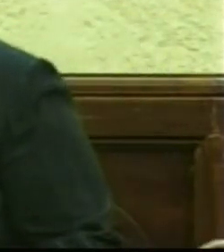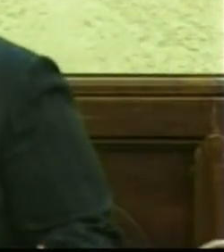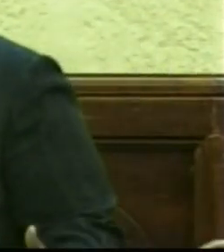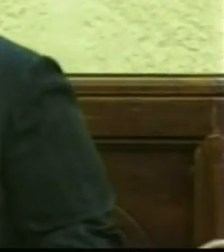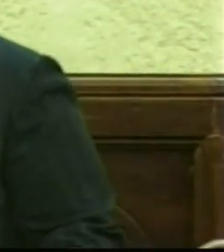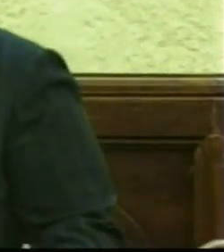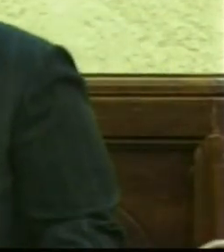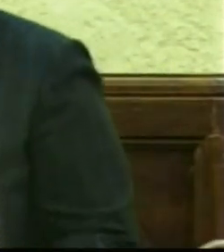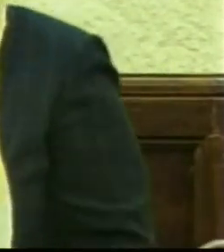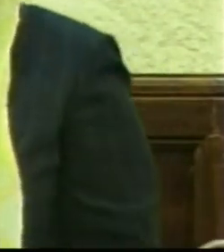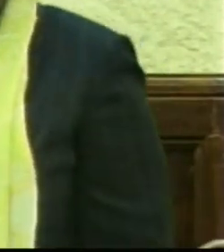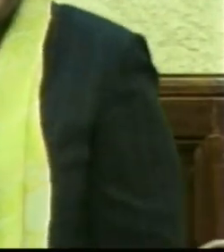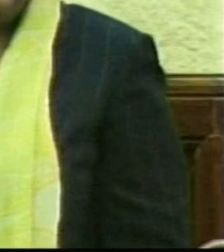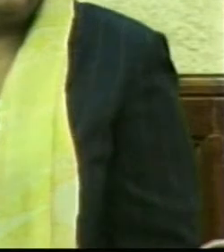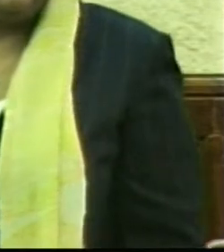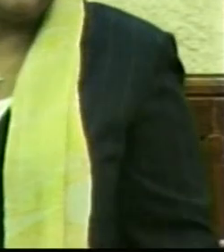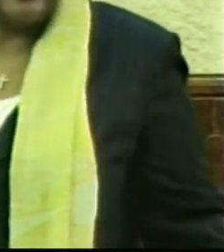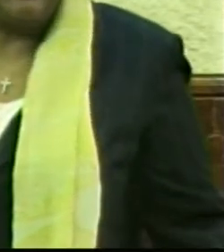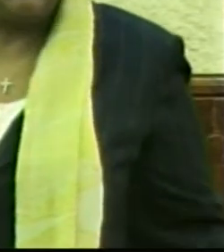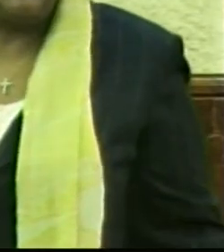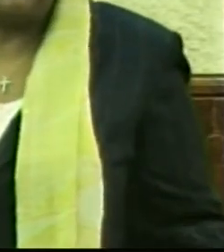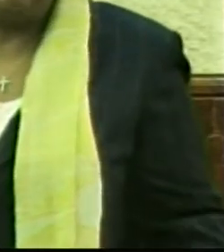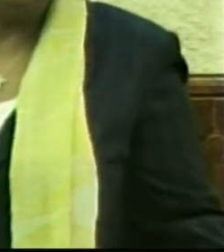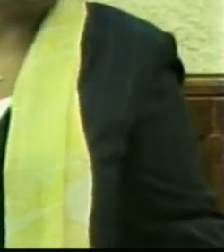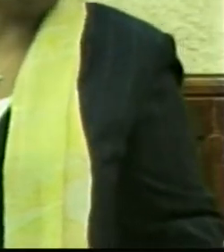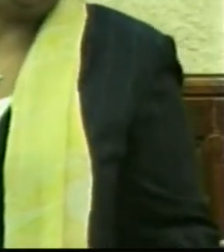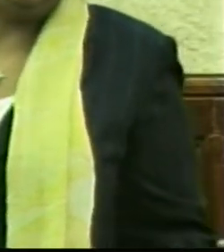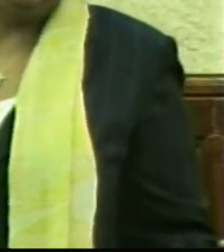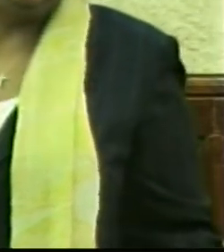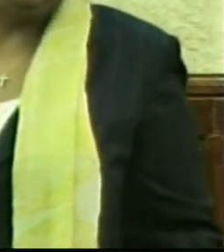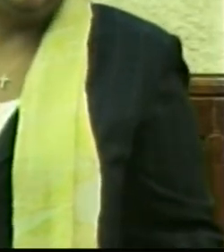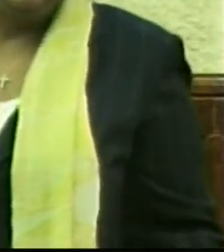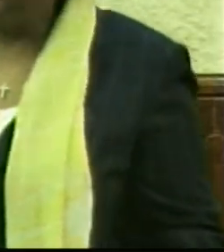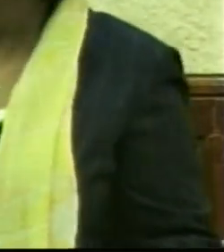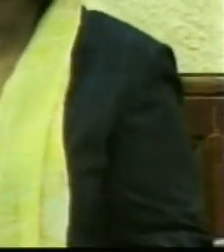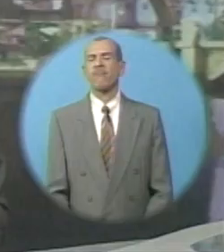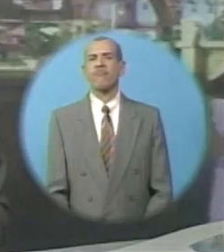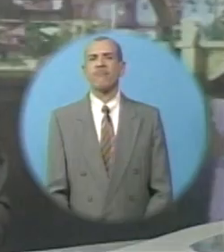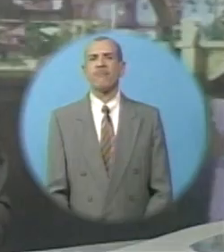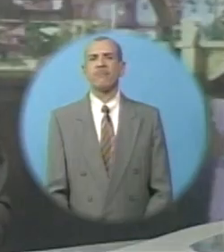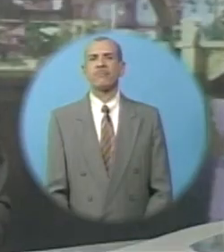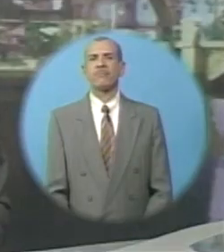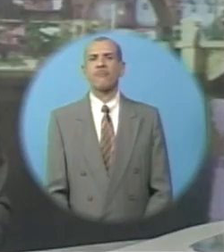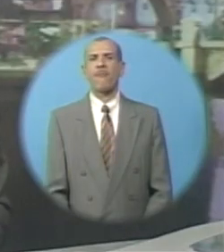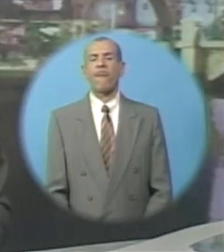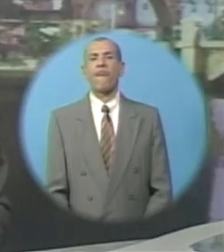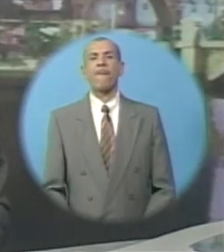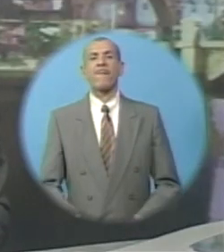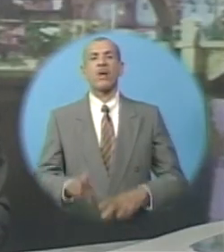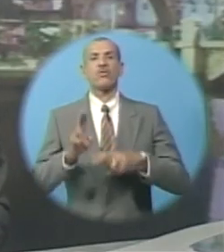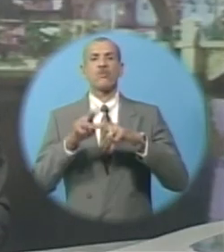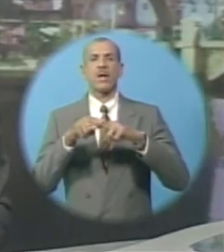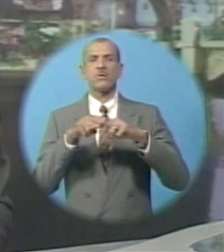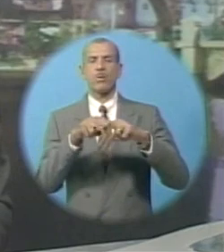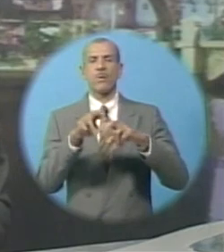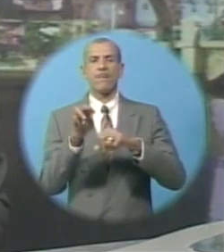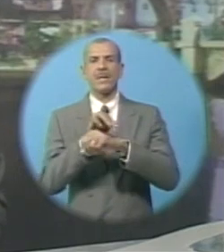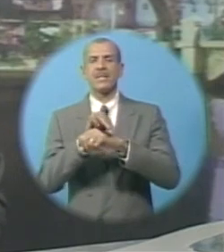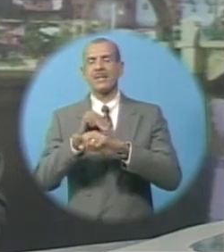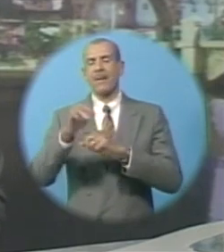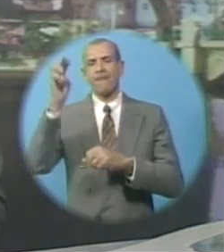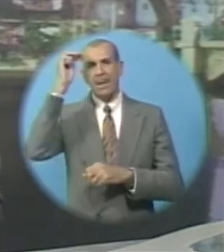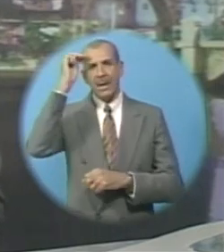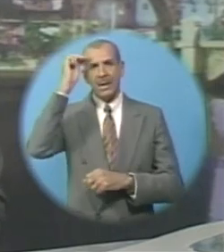11 parishes. The gathering of the generations. Transport Minister Michael Lashley, in